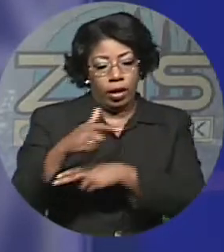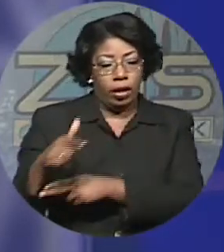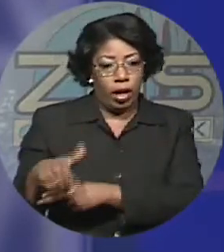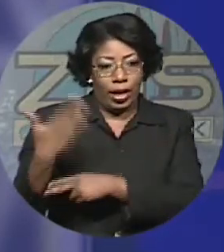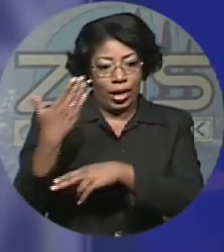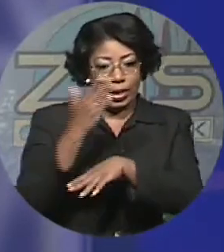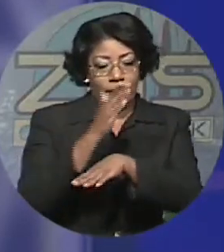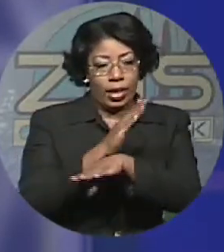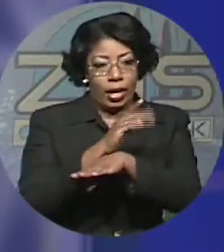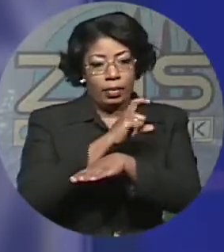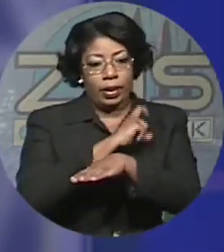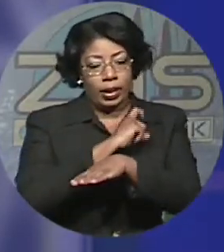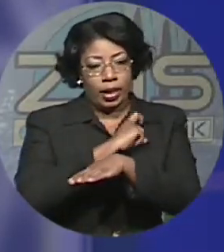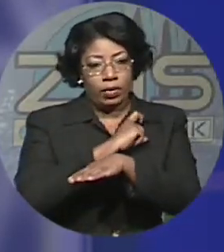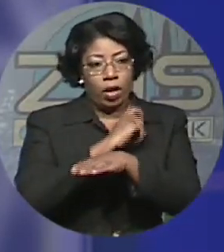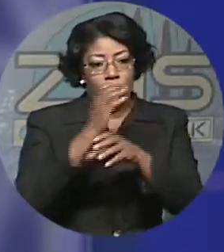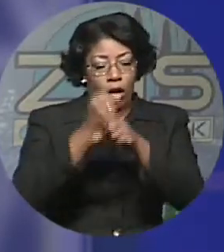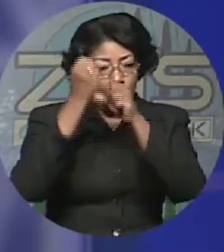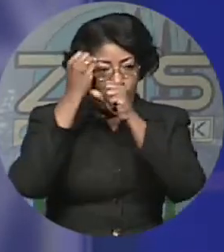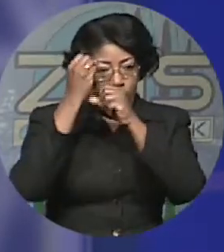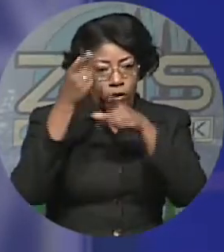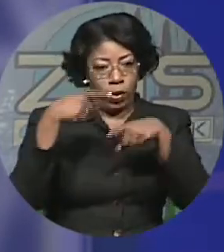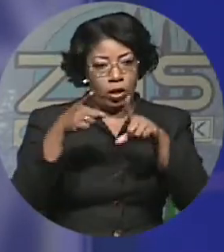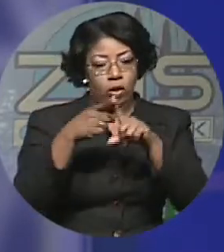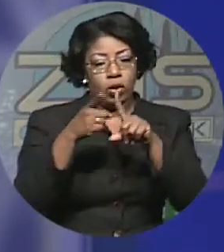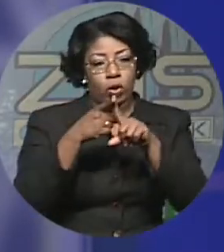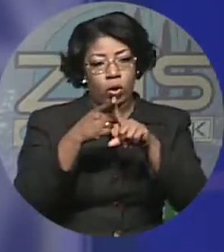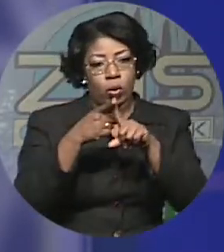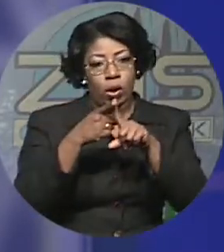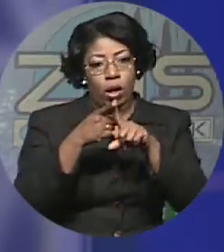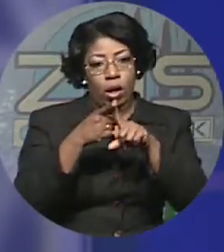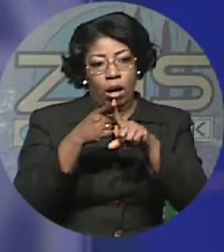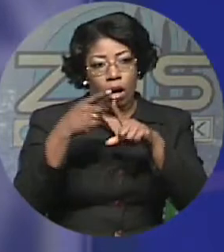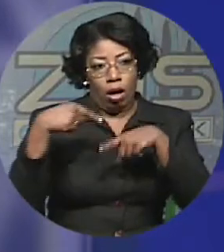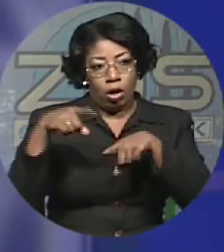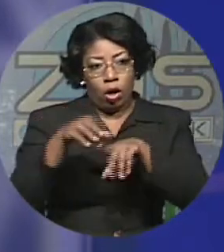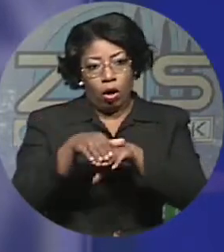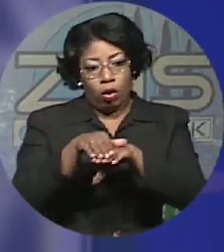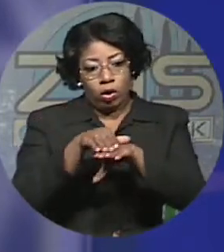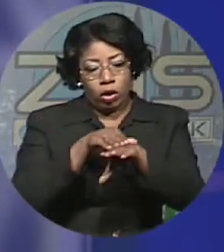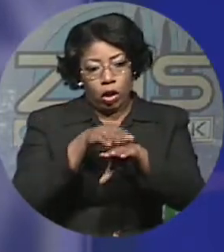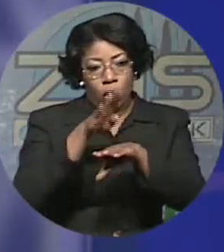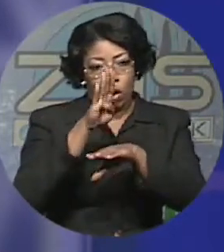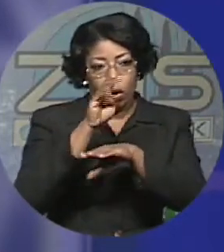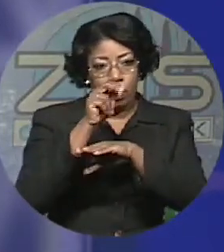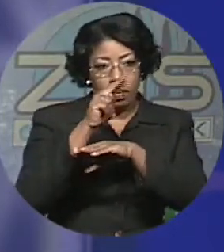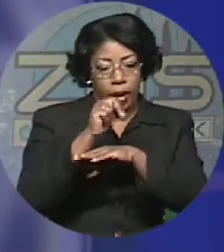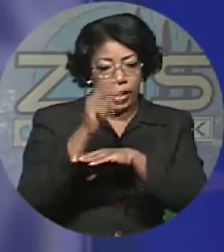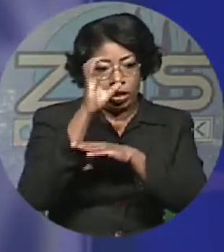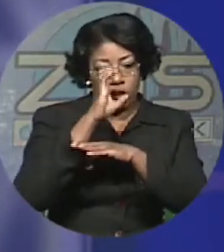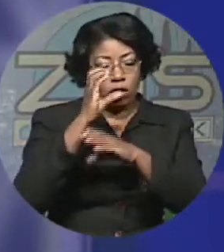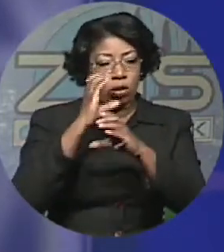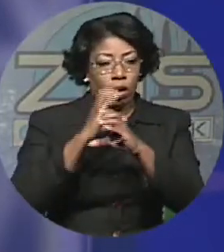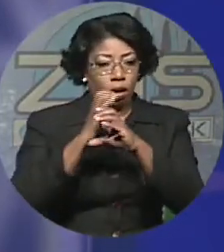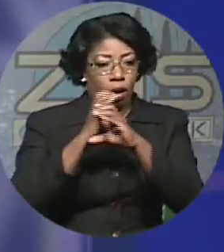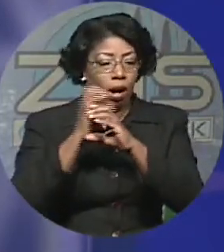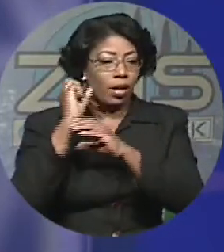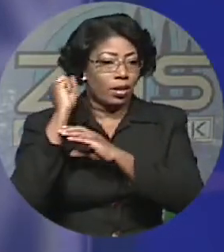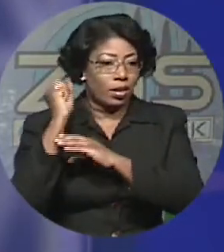night, officers acting on intelligence went to Goslow Bend, West Bay Street, where they conducted a search of a silver